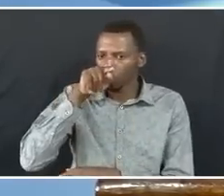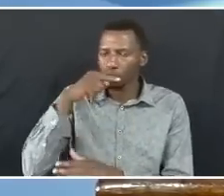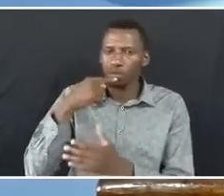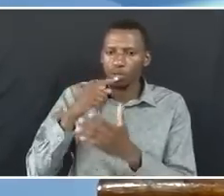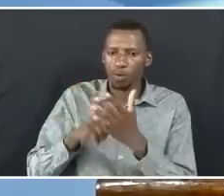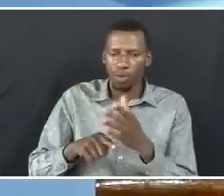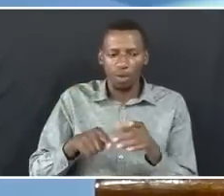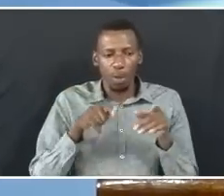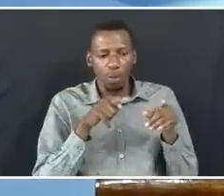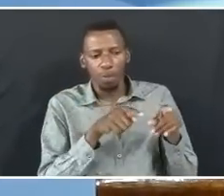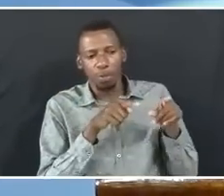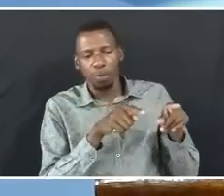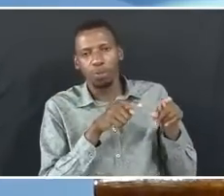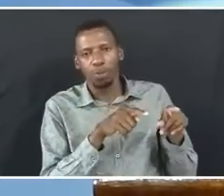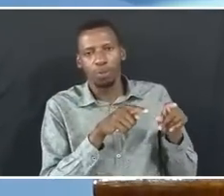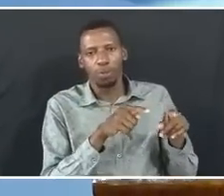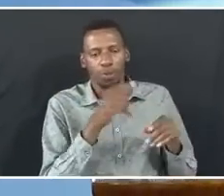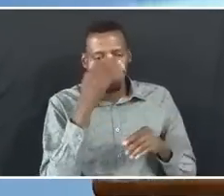because